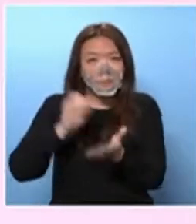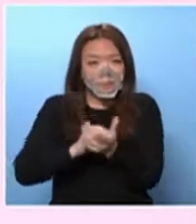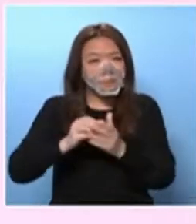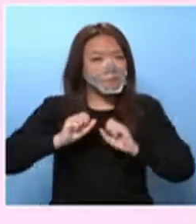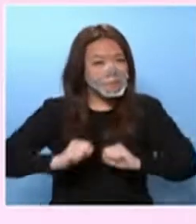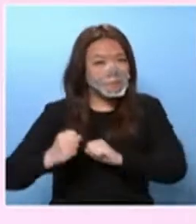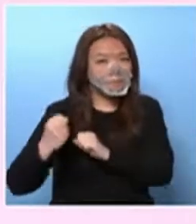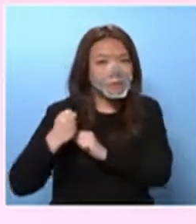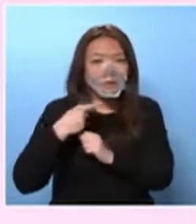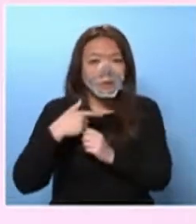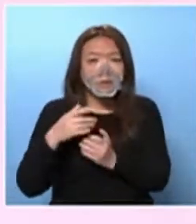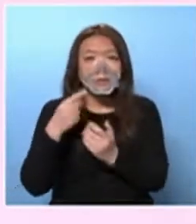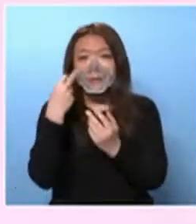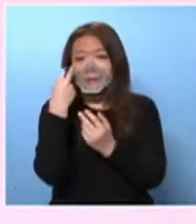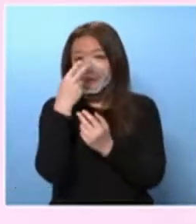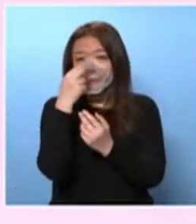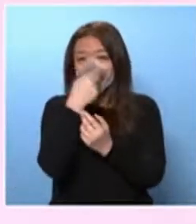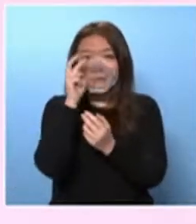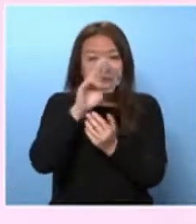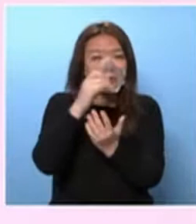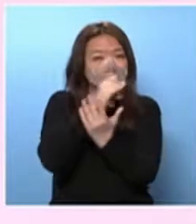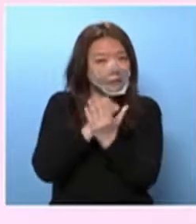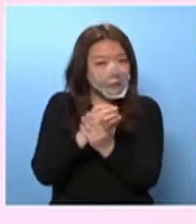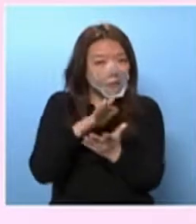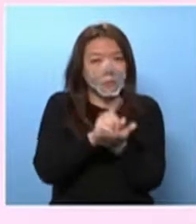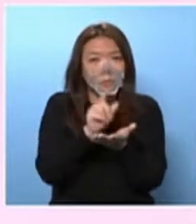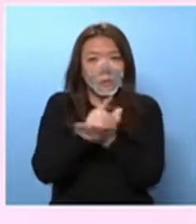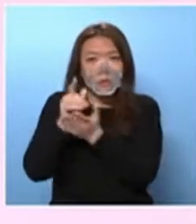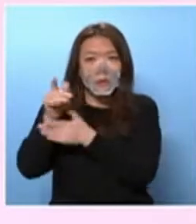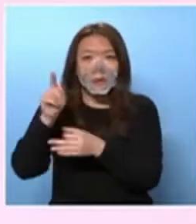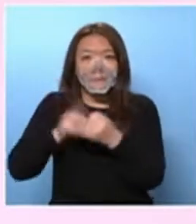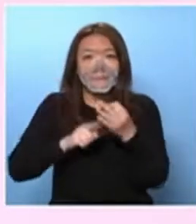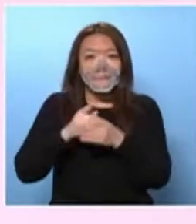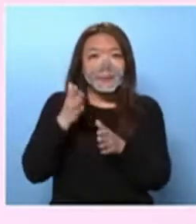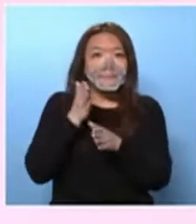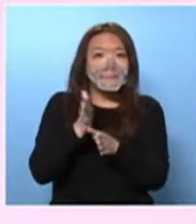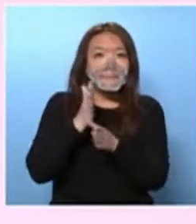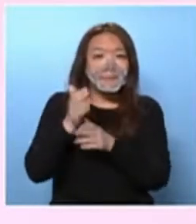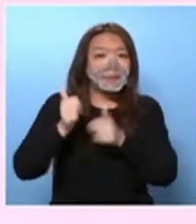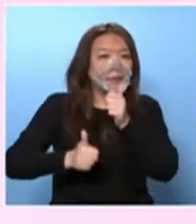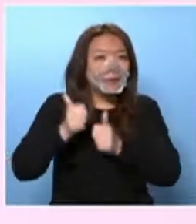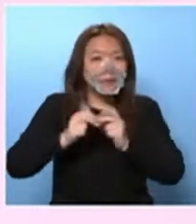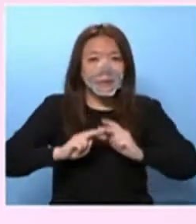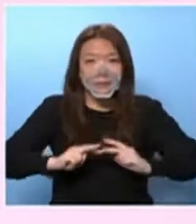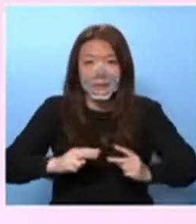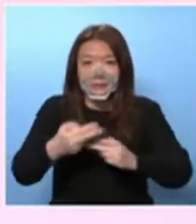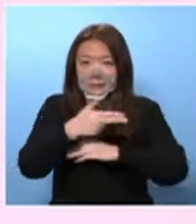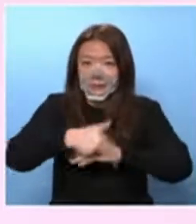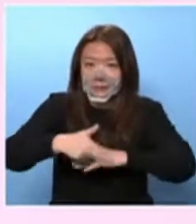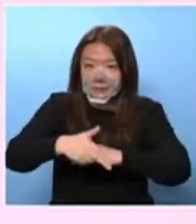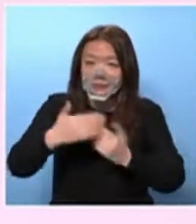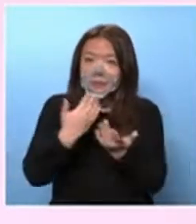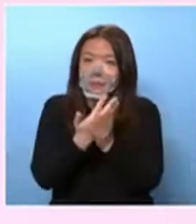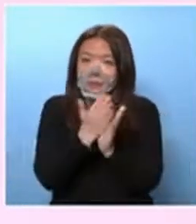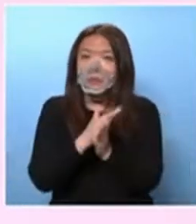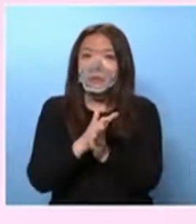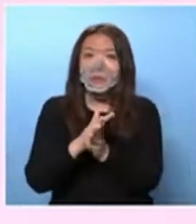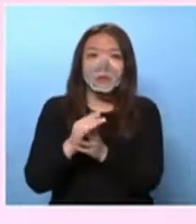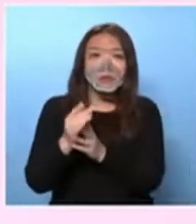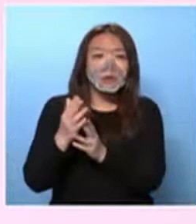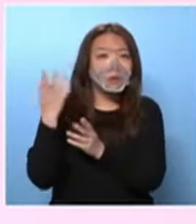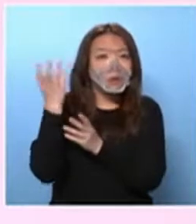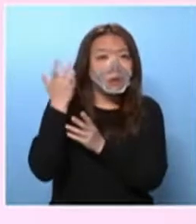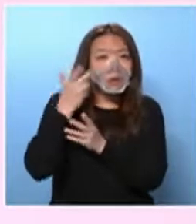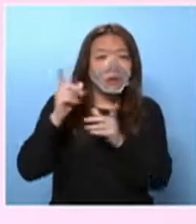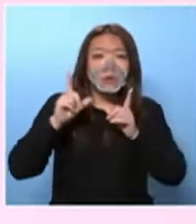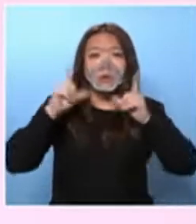sector has gathered considerable strength. In respect of visual arts, Arts Basel, Hong Kong, and the Business of Design Week,